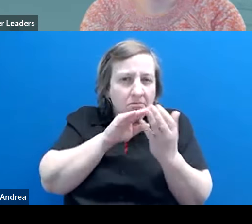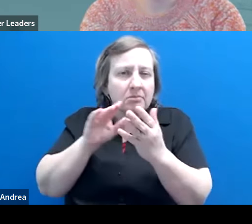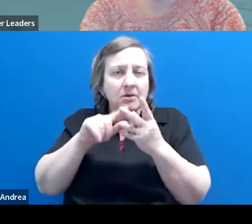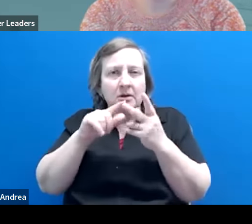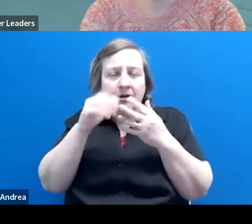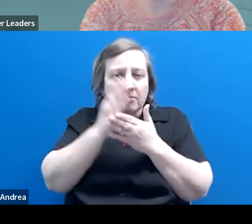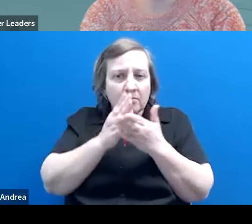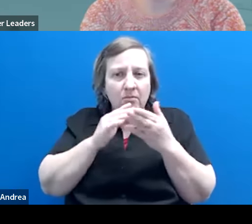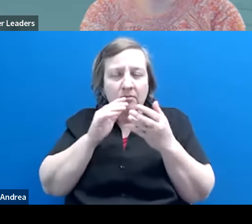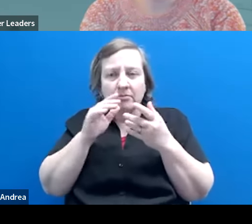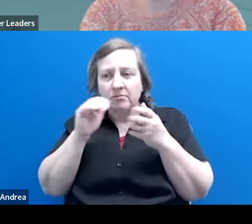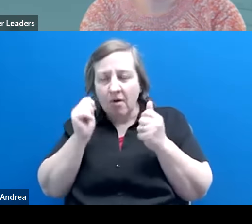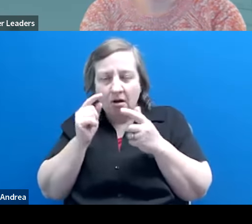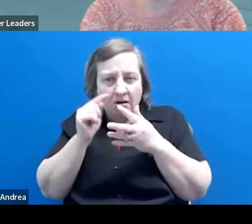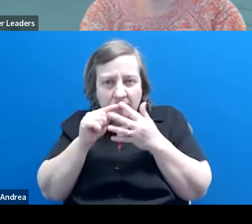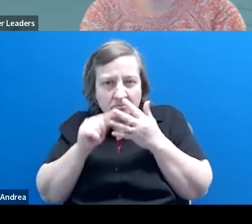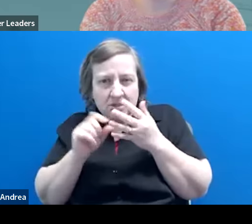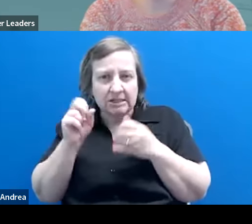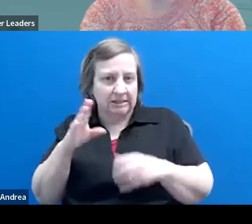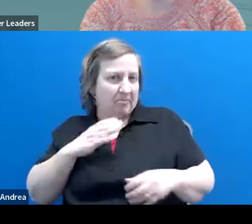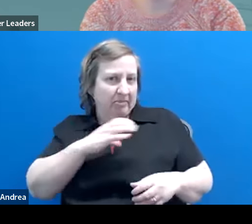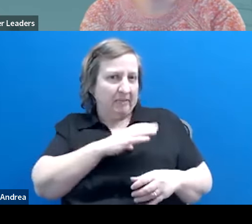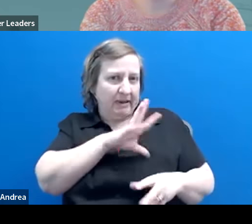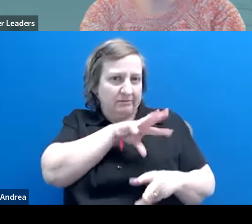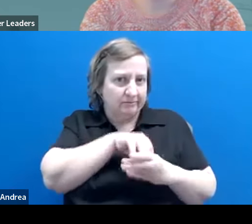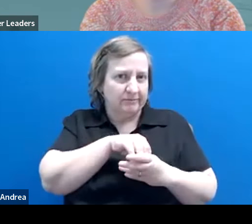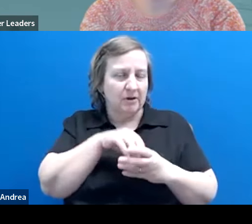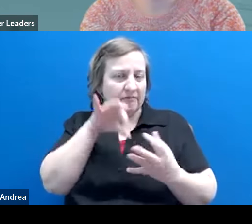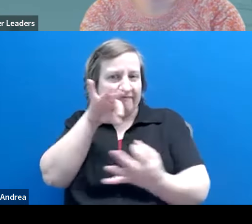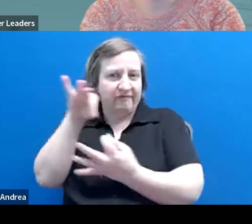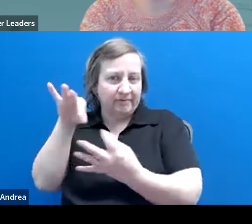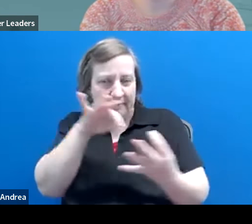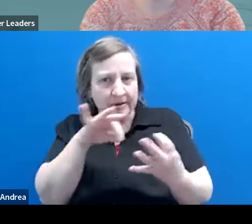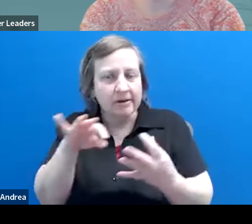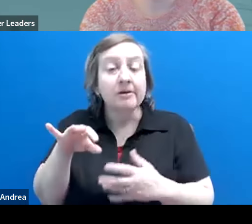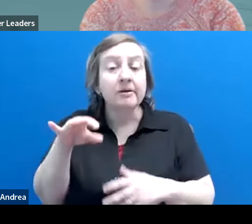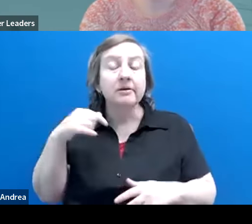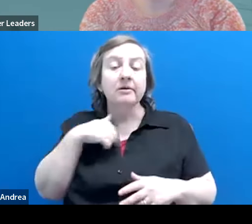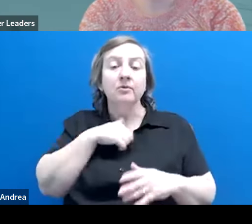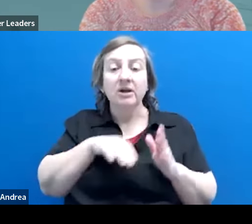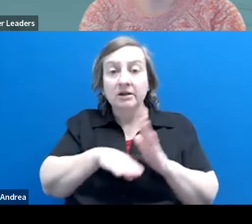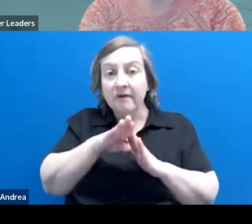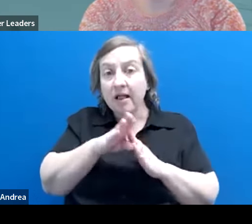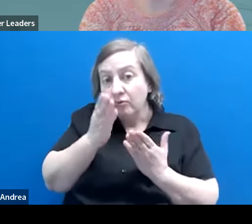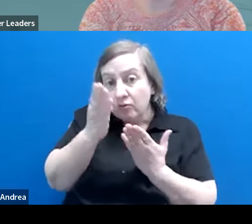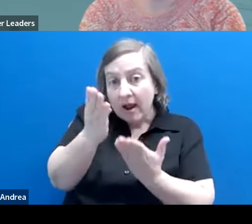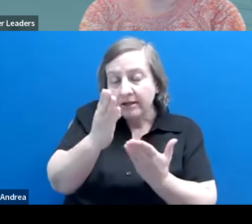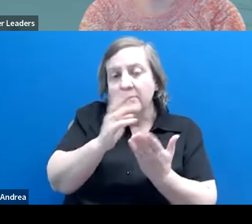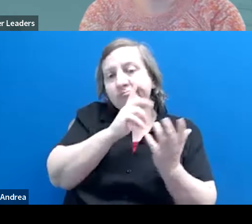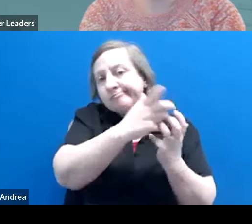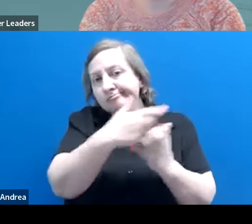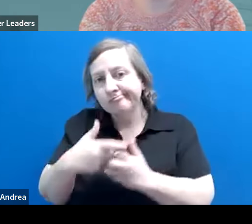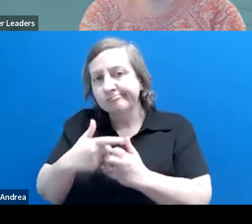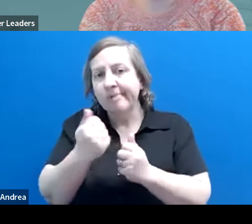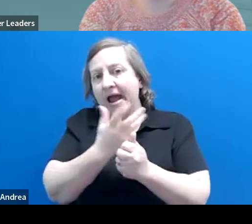subcommittees are working on to provide input so that we're developing recommendations in a cohesive and integrated